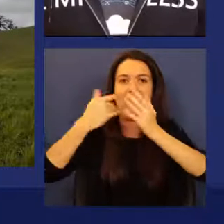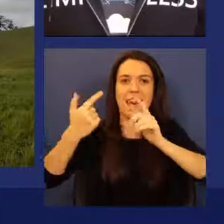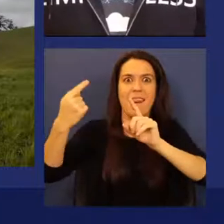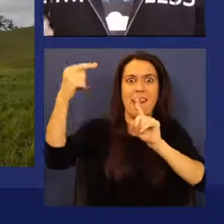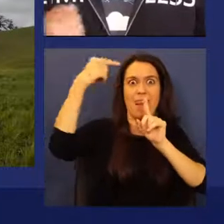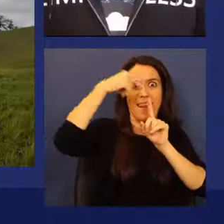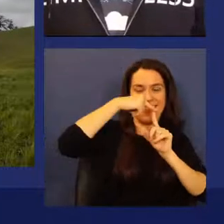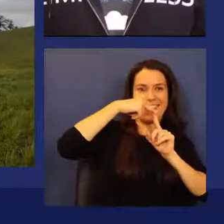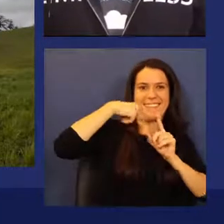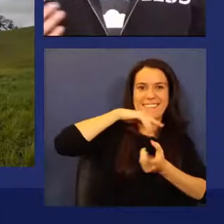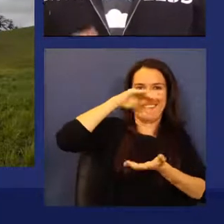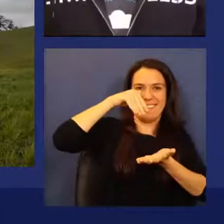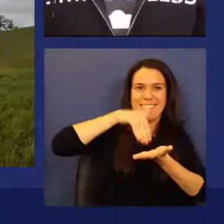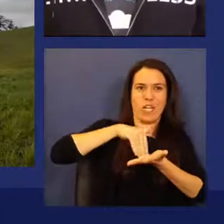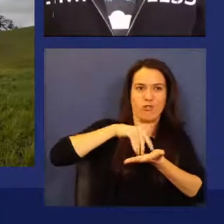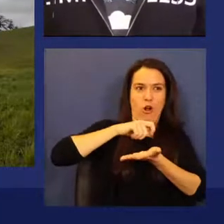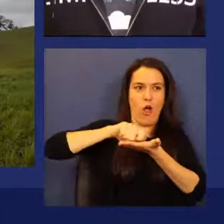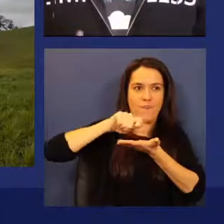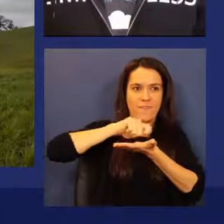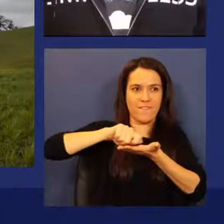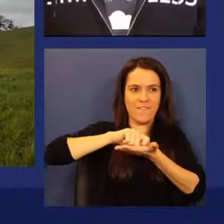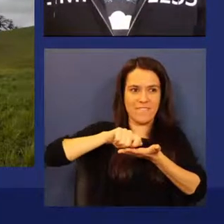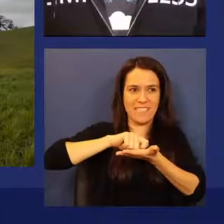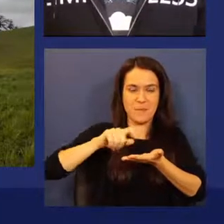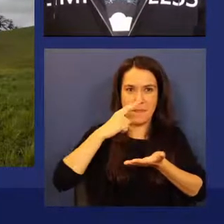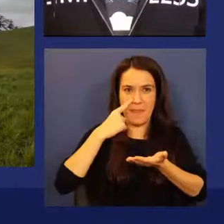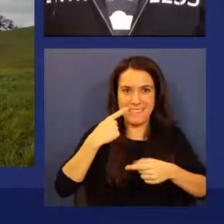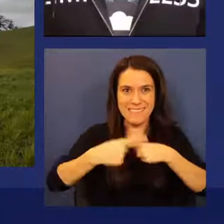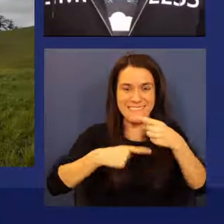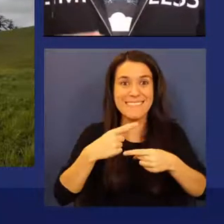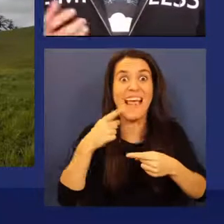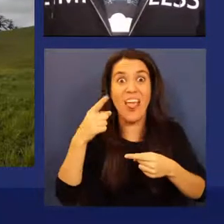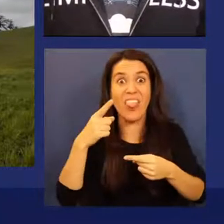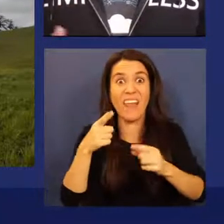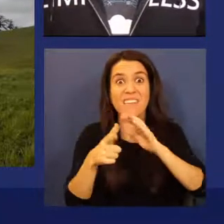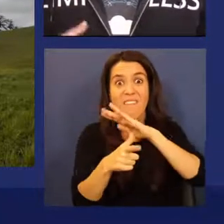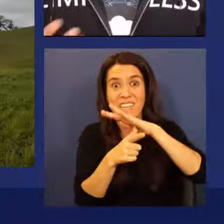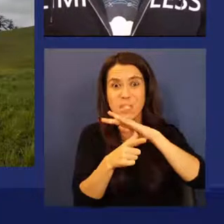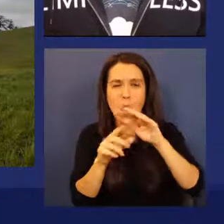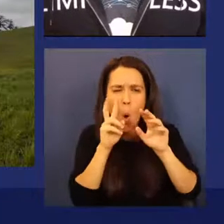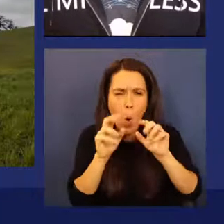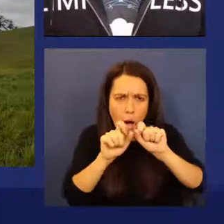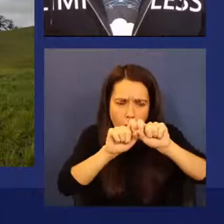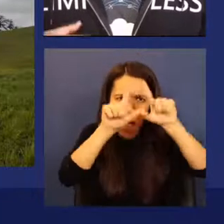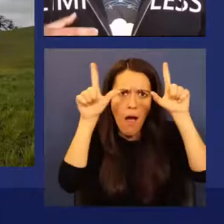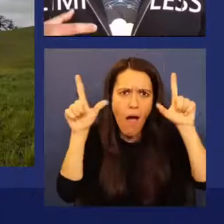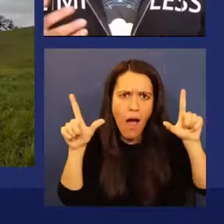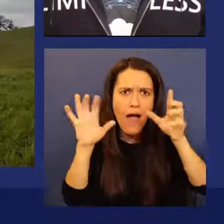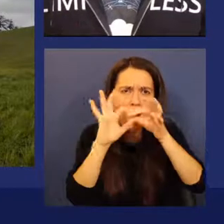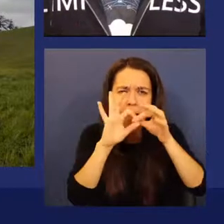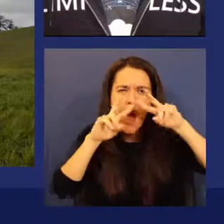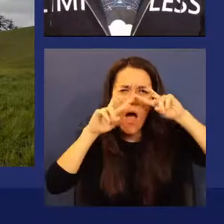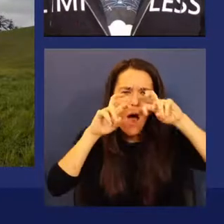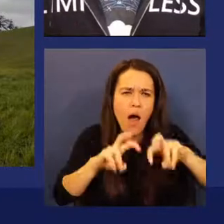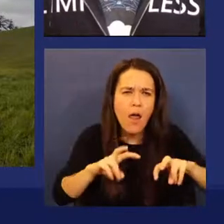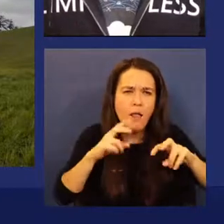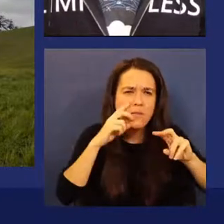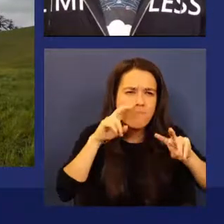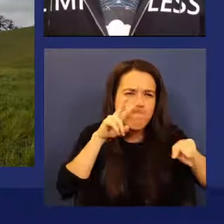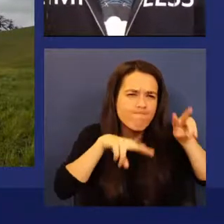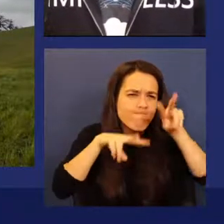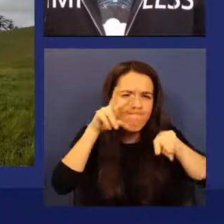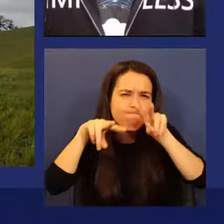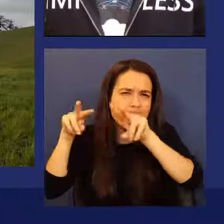to the central office. The central office downloads the video from the tape, and then does the analysis of the, you know, the situation that's at